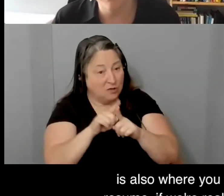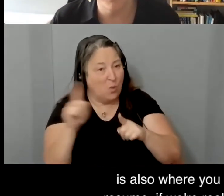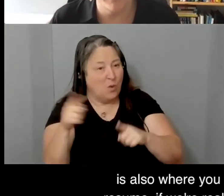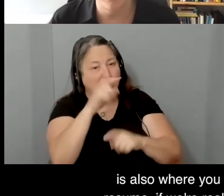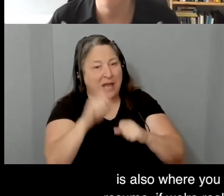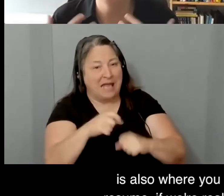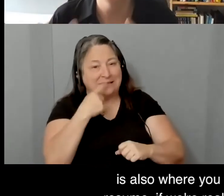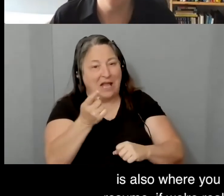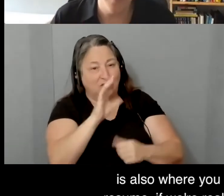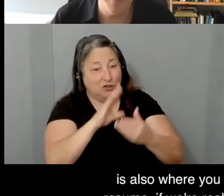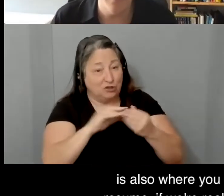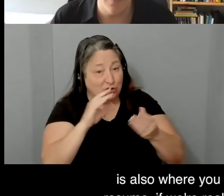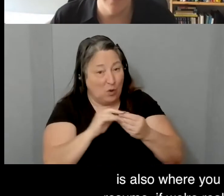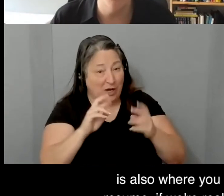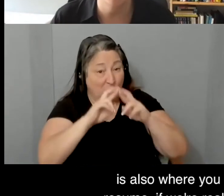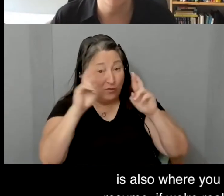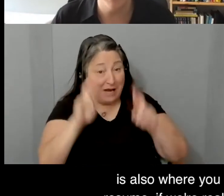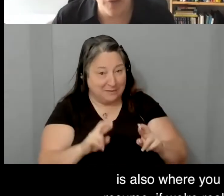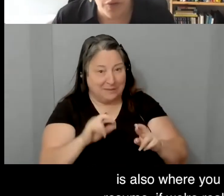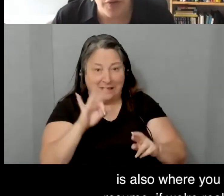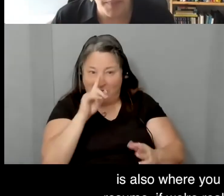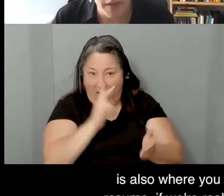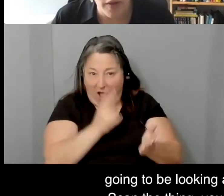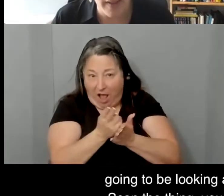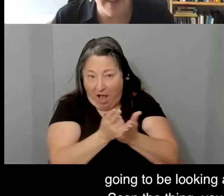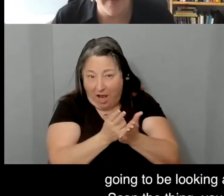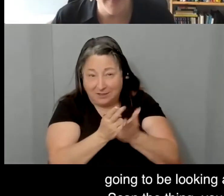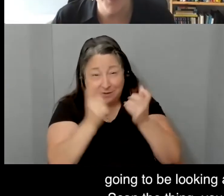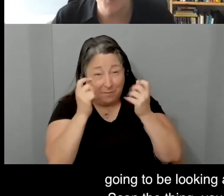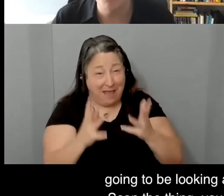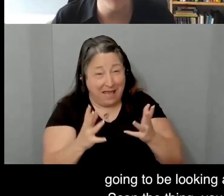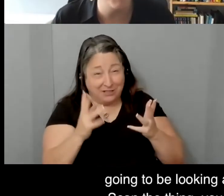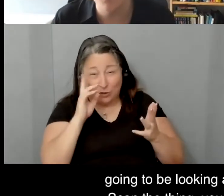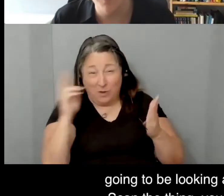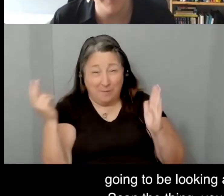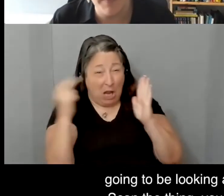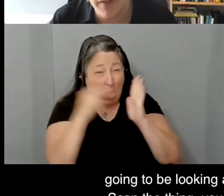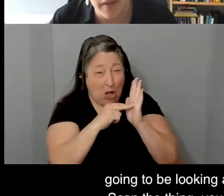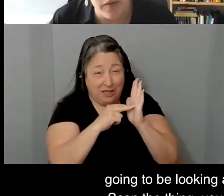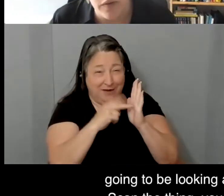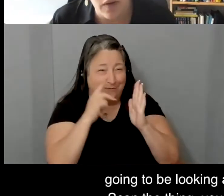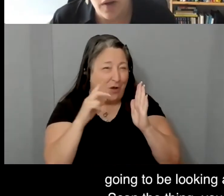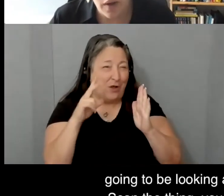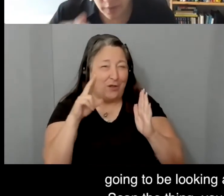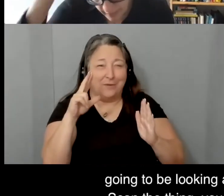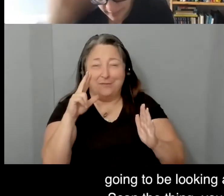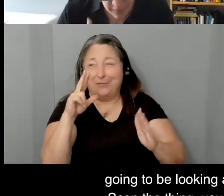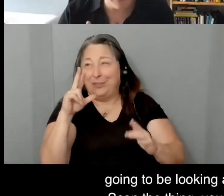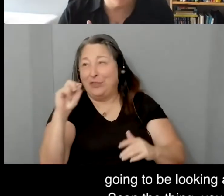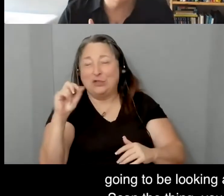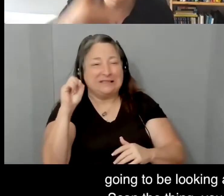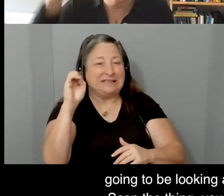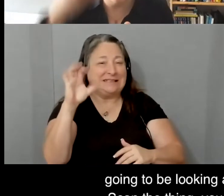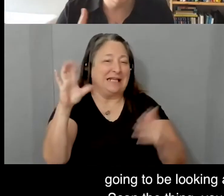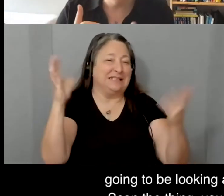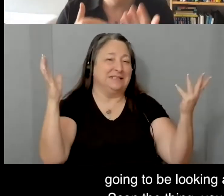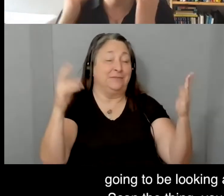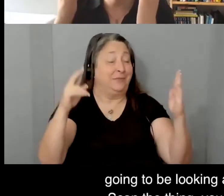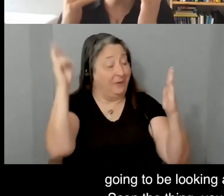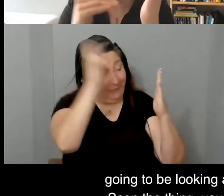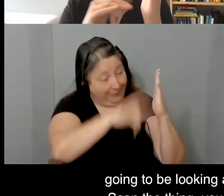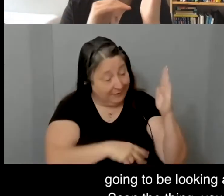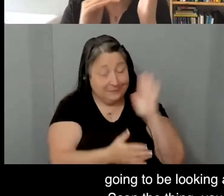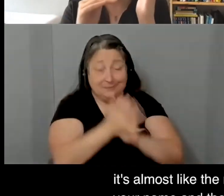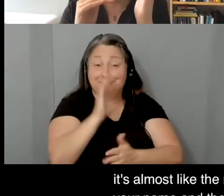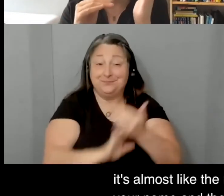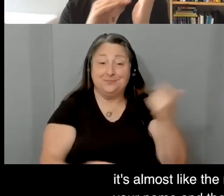Like the resume, if we're really being honest, a manager is going to be looking at that for maybe 35 seconds. Scan the thing,